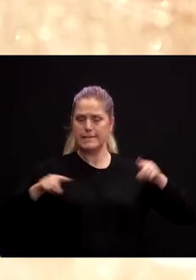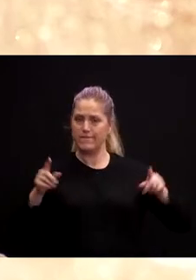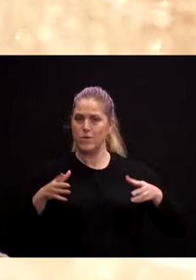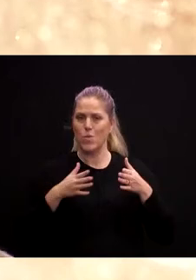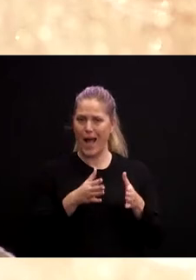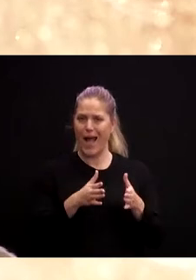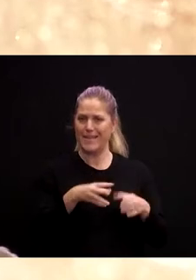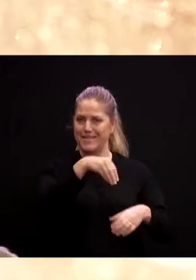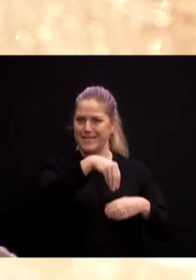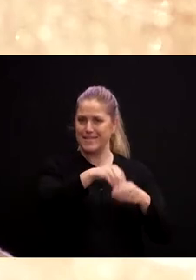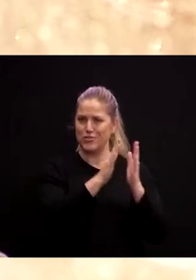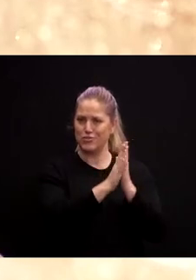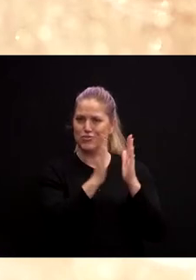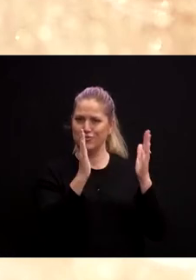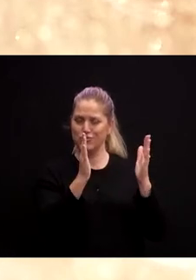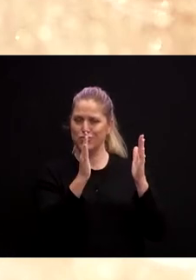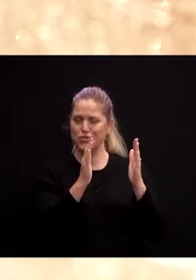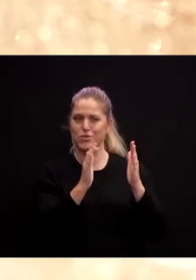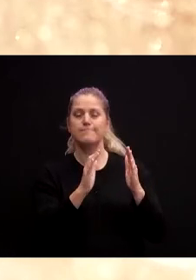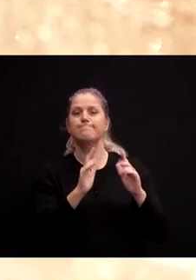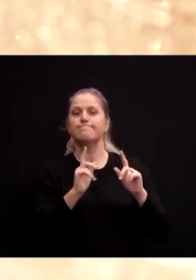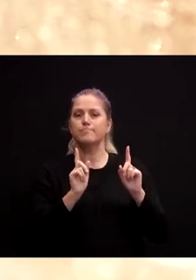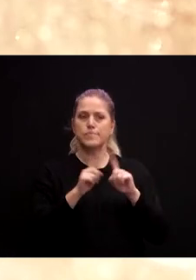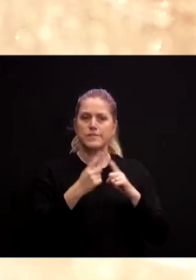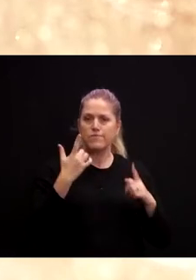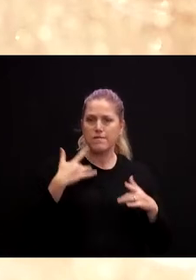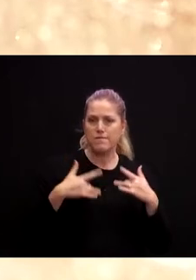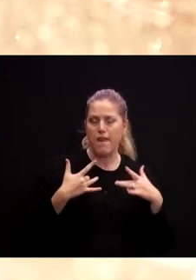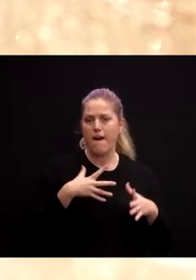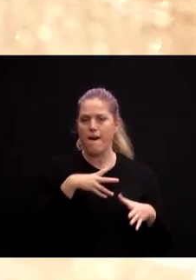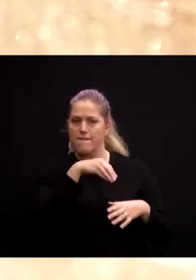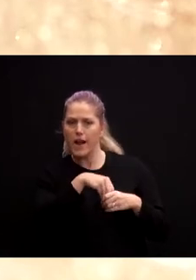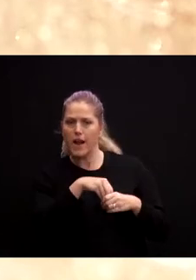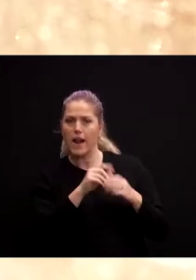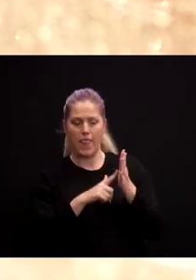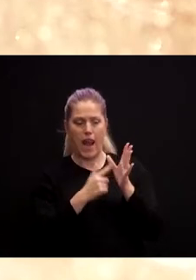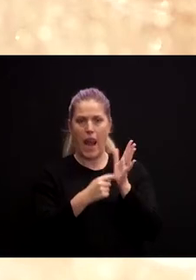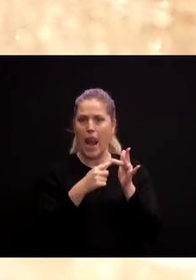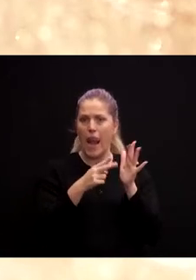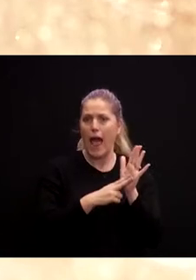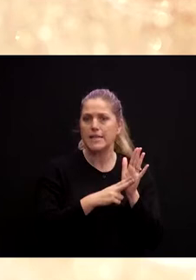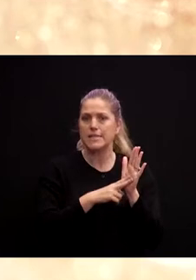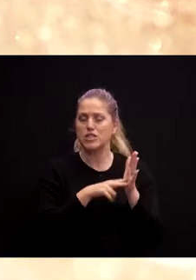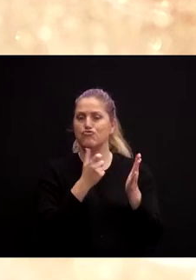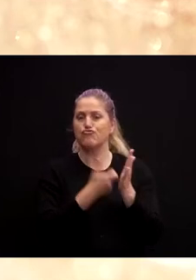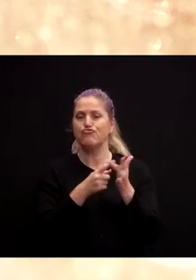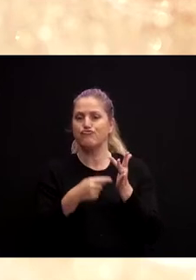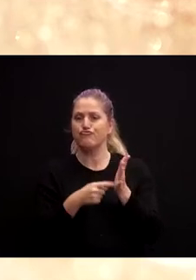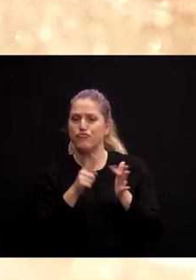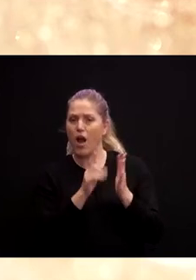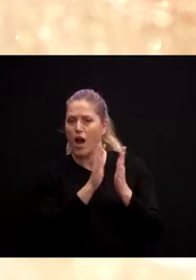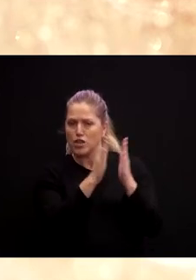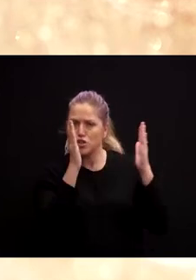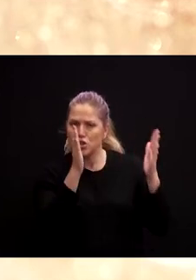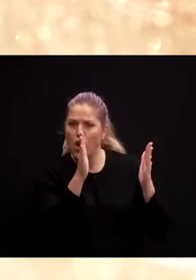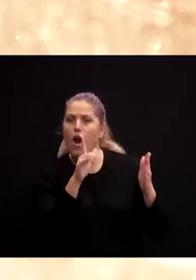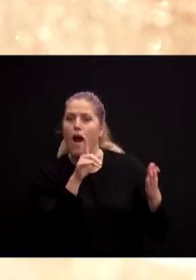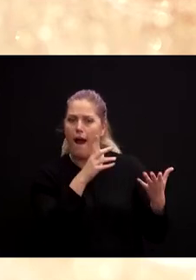with aspects of the life of the Latin Rite Church. And